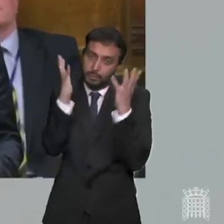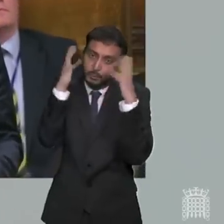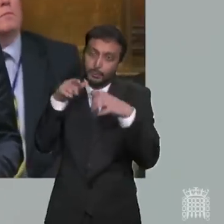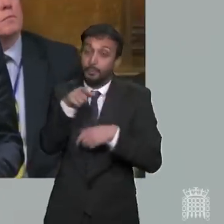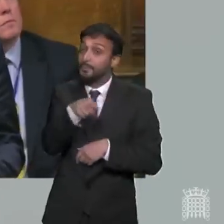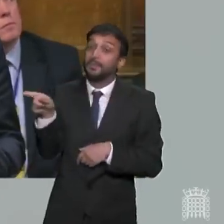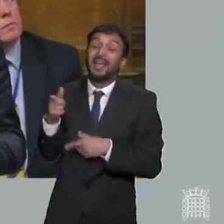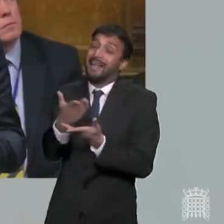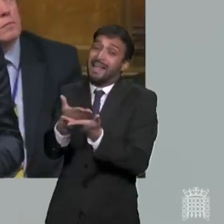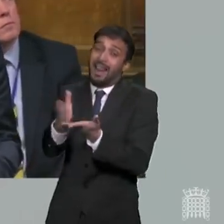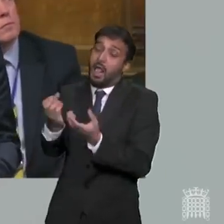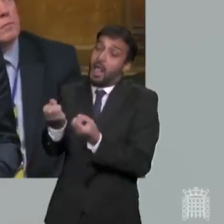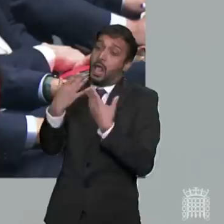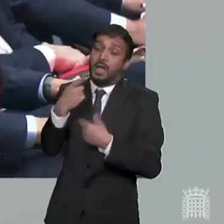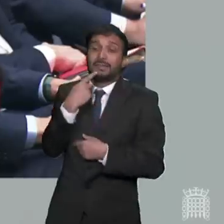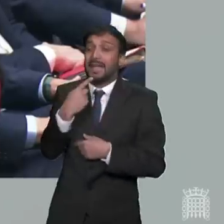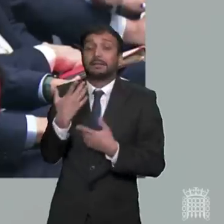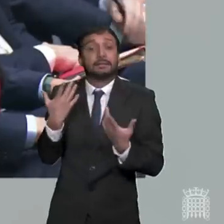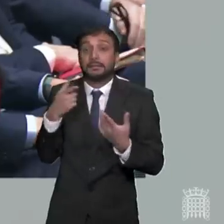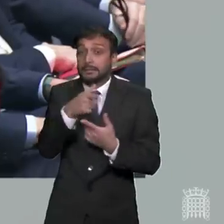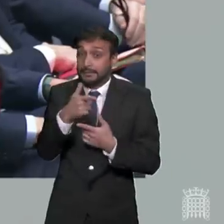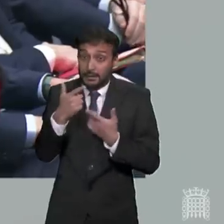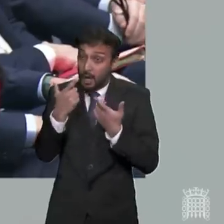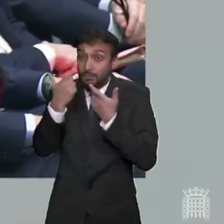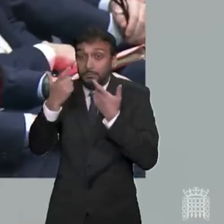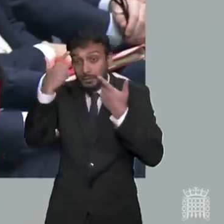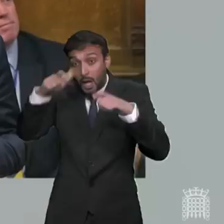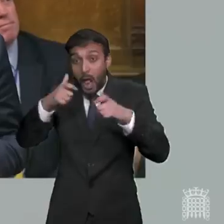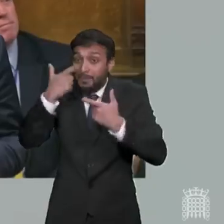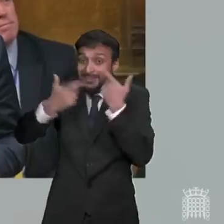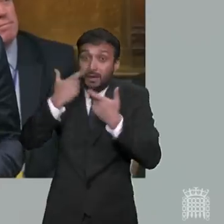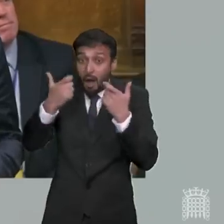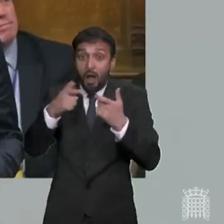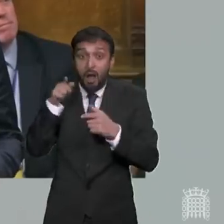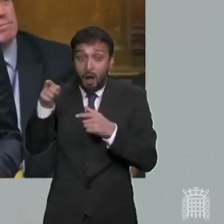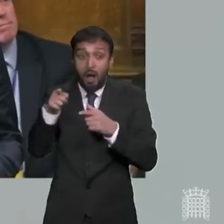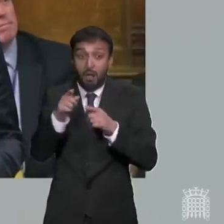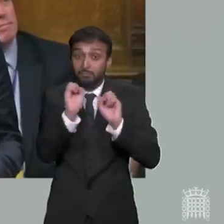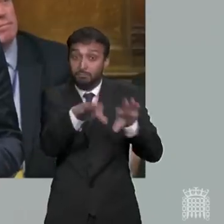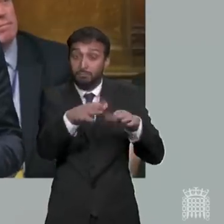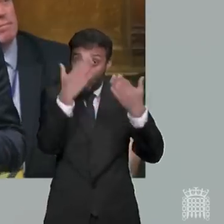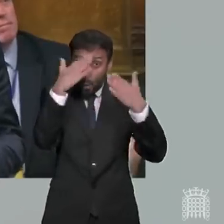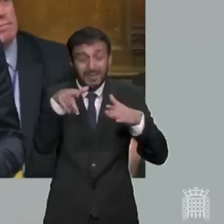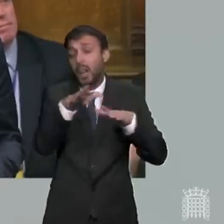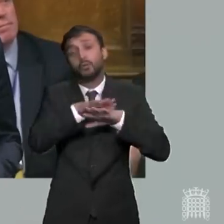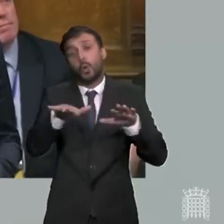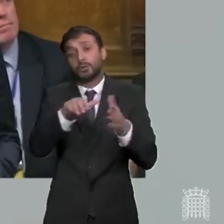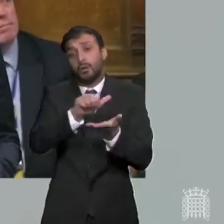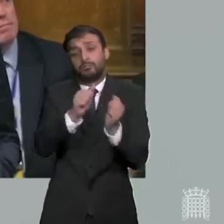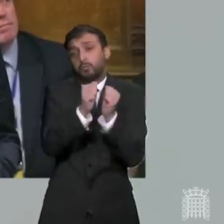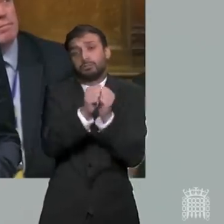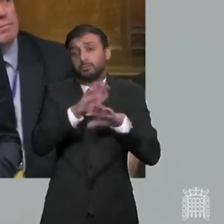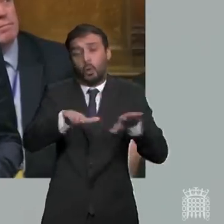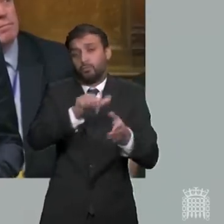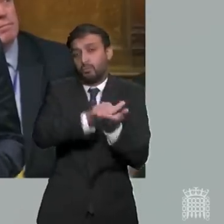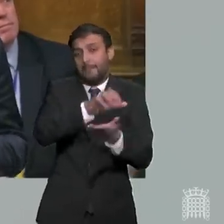think hotels are the wrong place for asylum seekers. Does he agree with me that the government needs urgently to lay